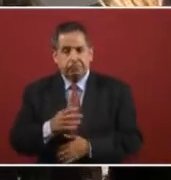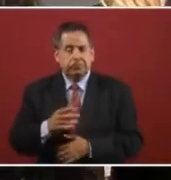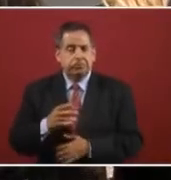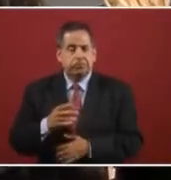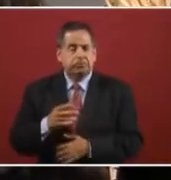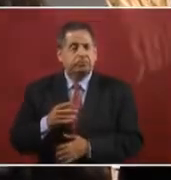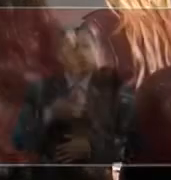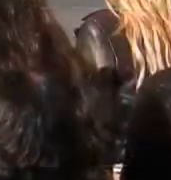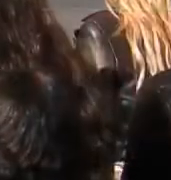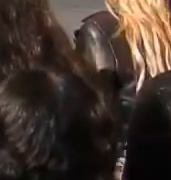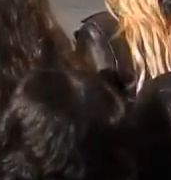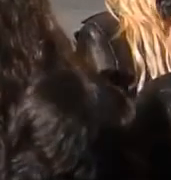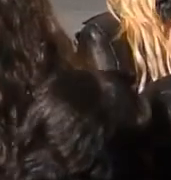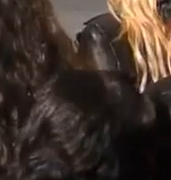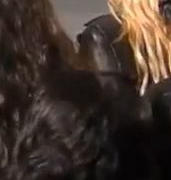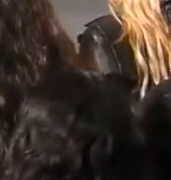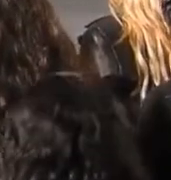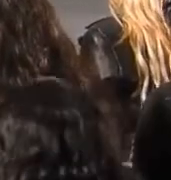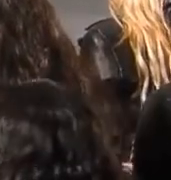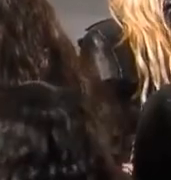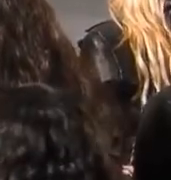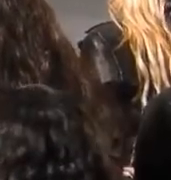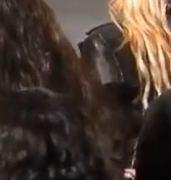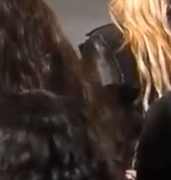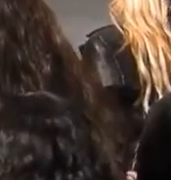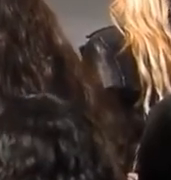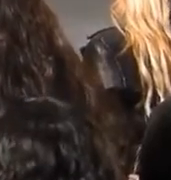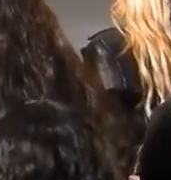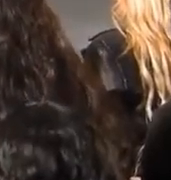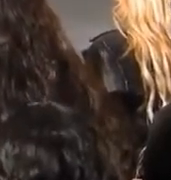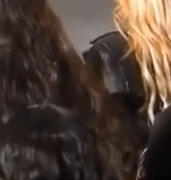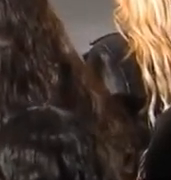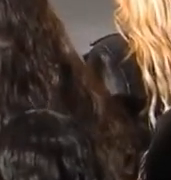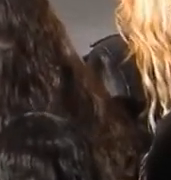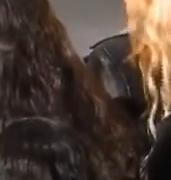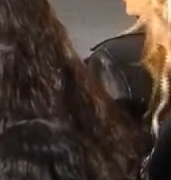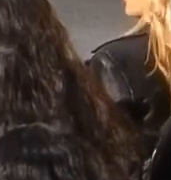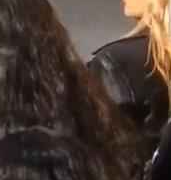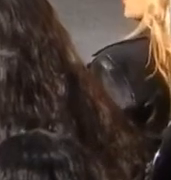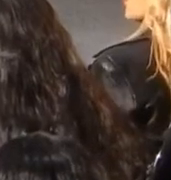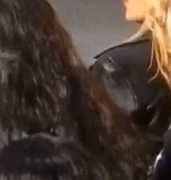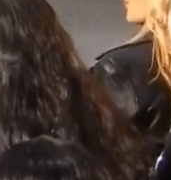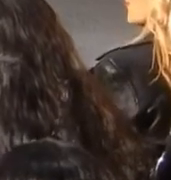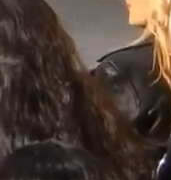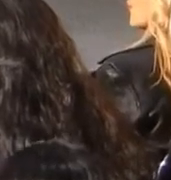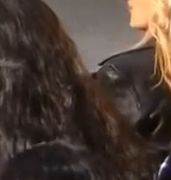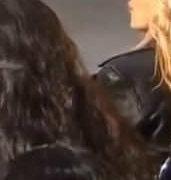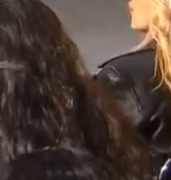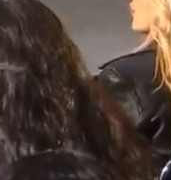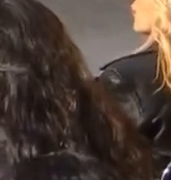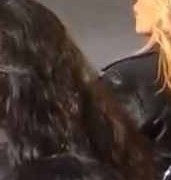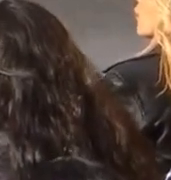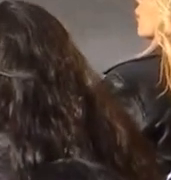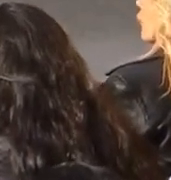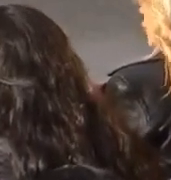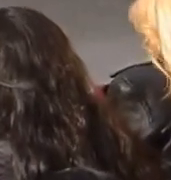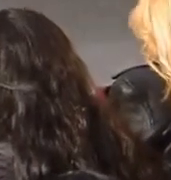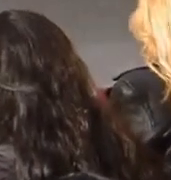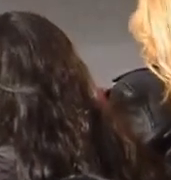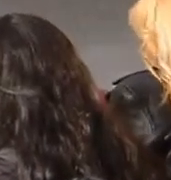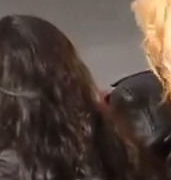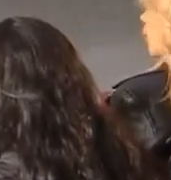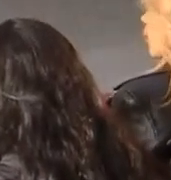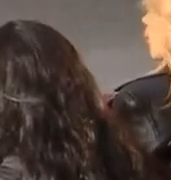Para preguntarle qué información tiene sobre las denuncias hechas por parte de la Unidad de Inteligencia Financiera de la Secretaría de